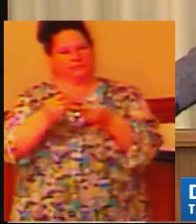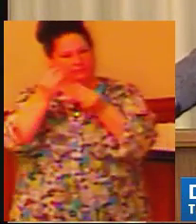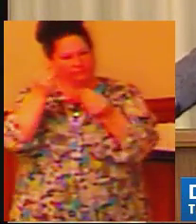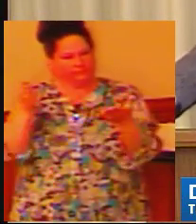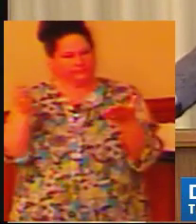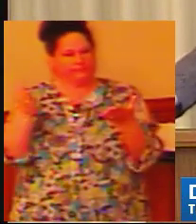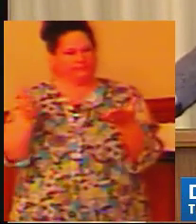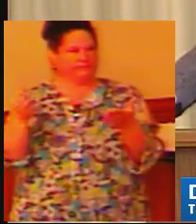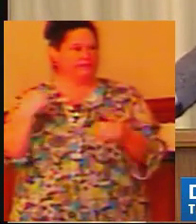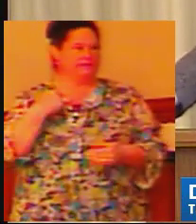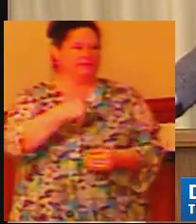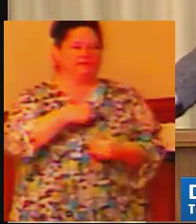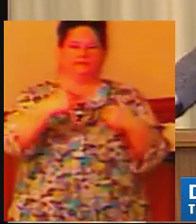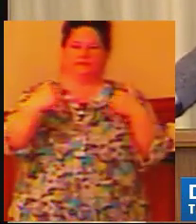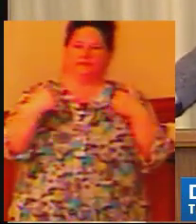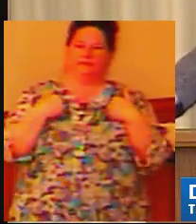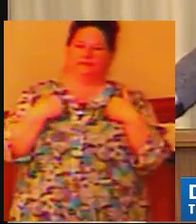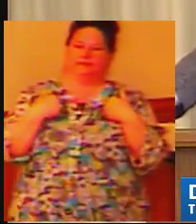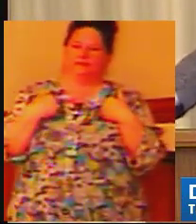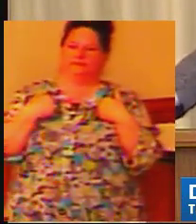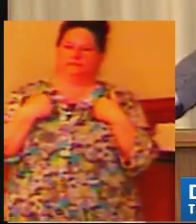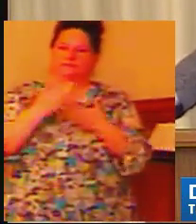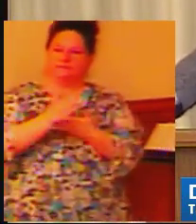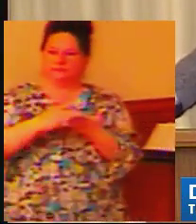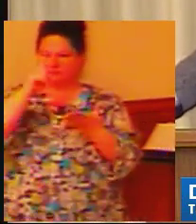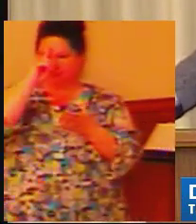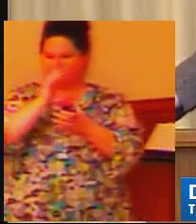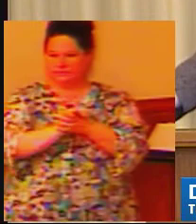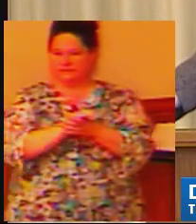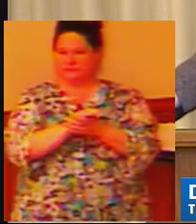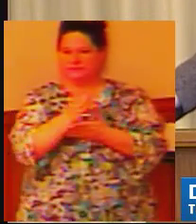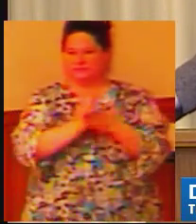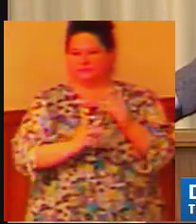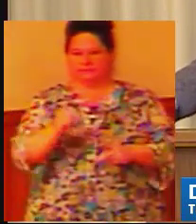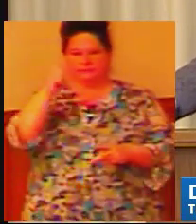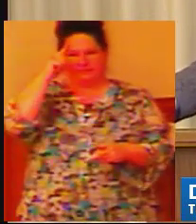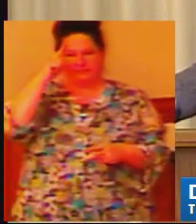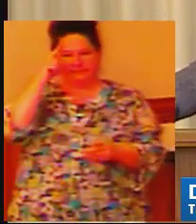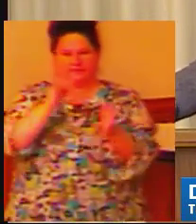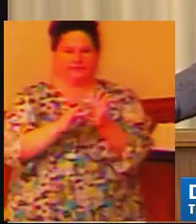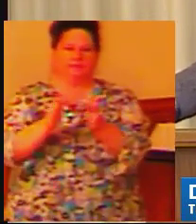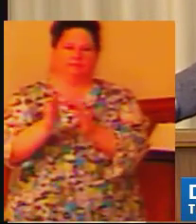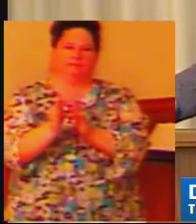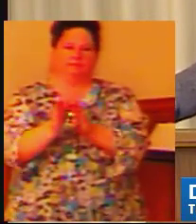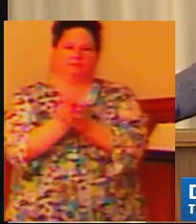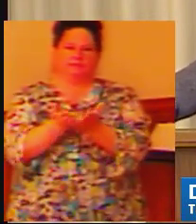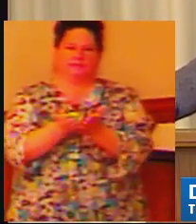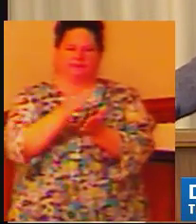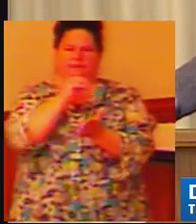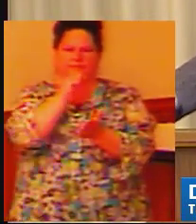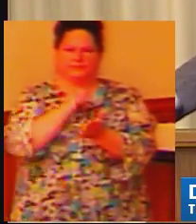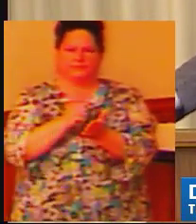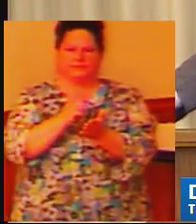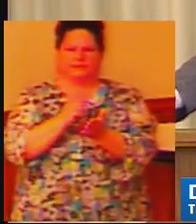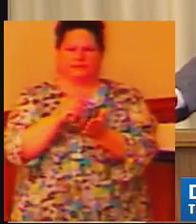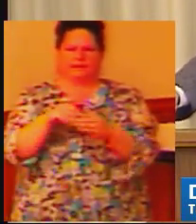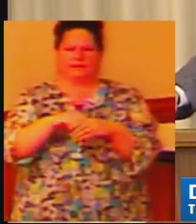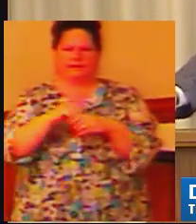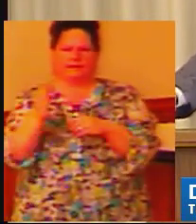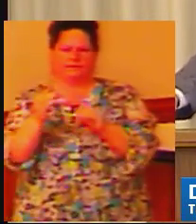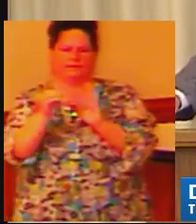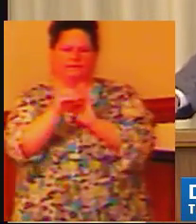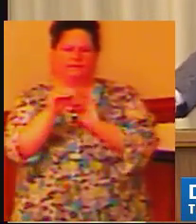we also have some beliefs that some say that the Bible's out of date. I've heard that spoken before.